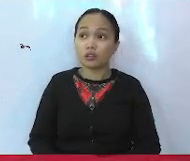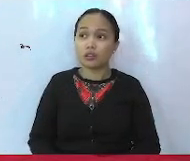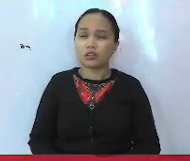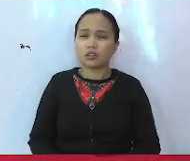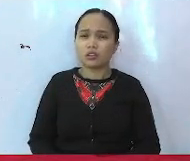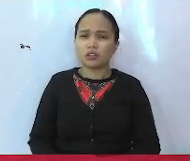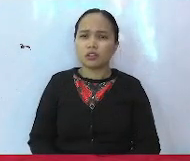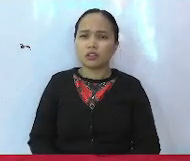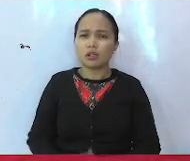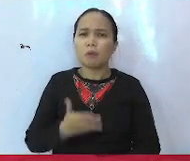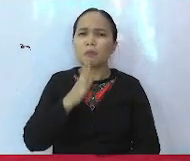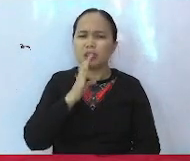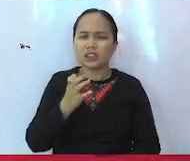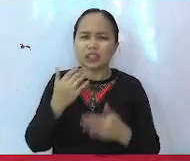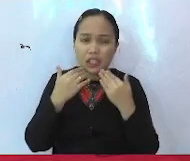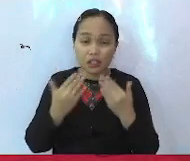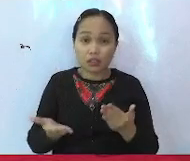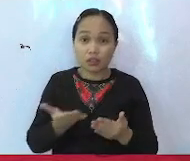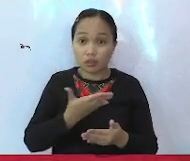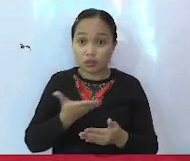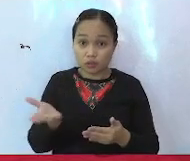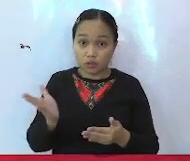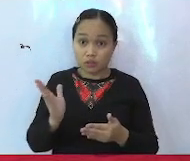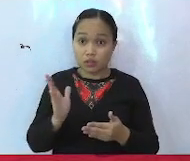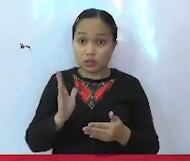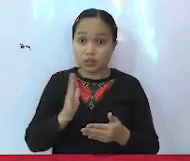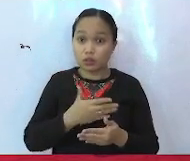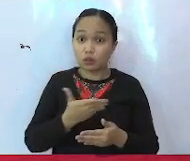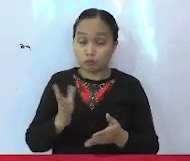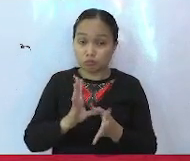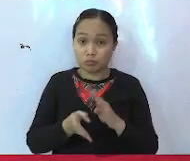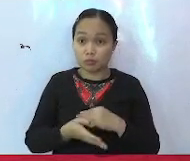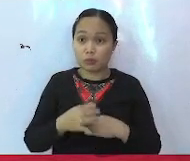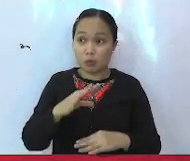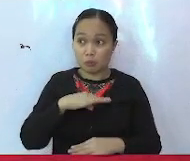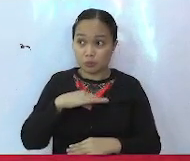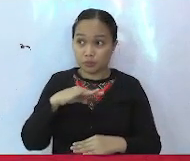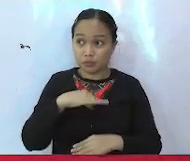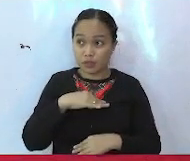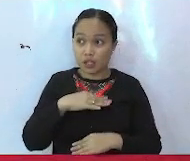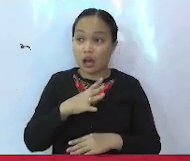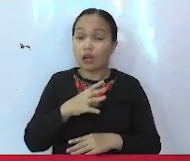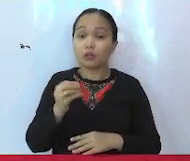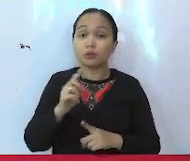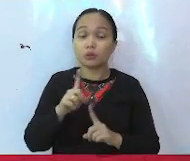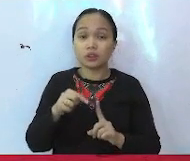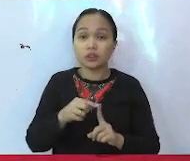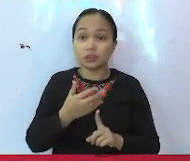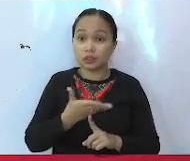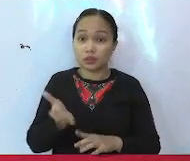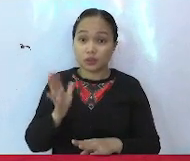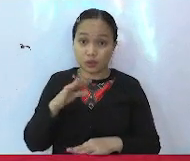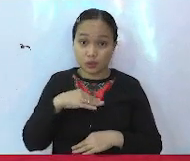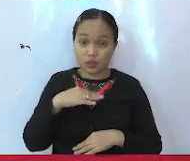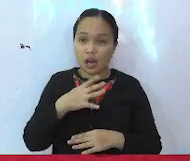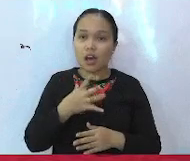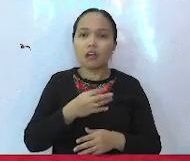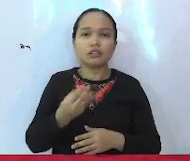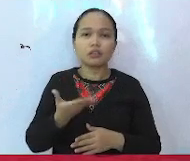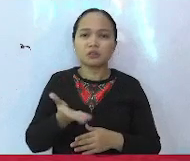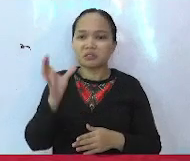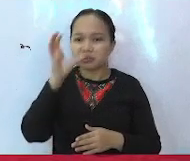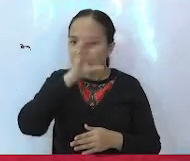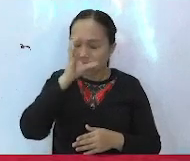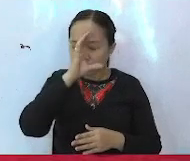Listen, be thankful. Man. When you're thankful, you're content. And when you're content, you're not seeking the things of the